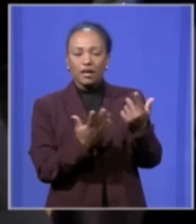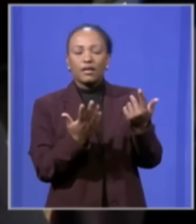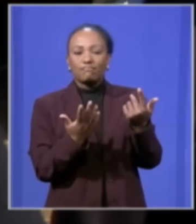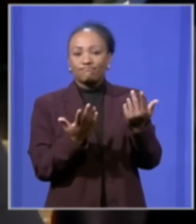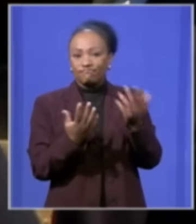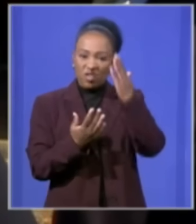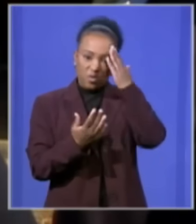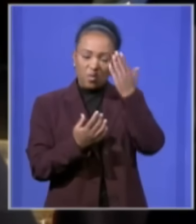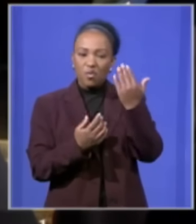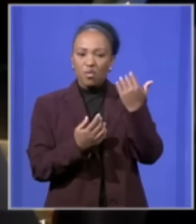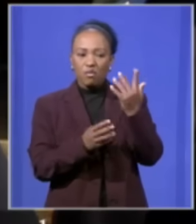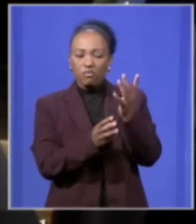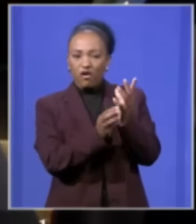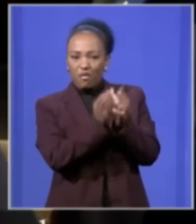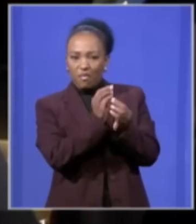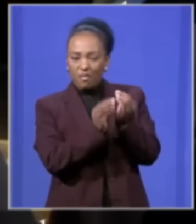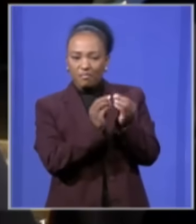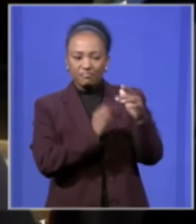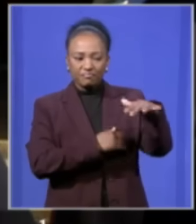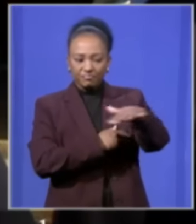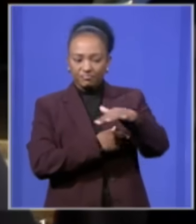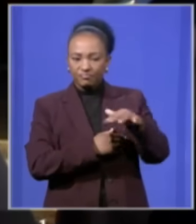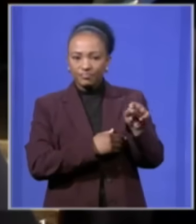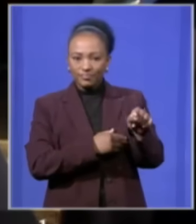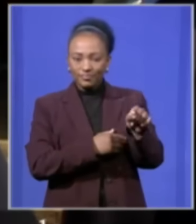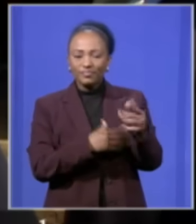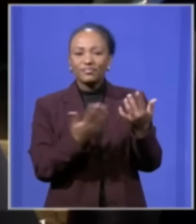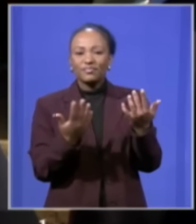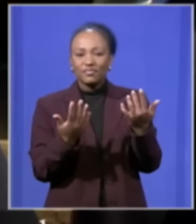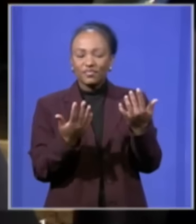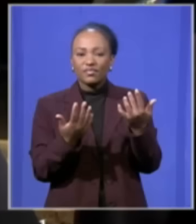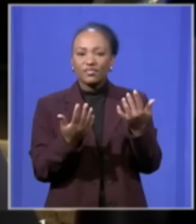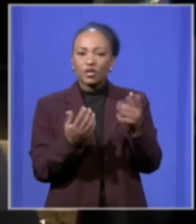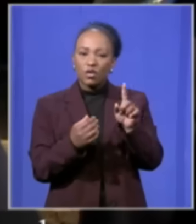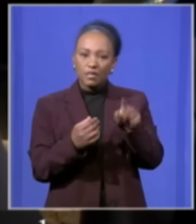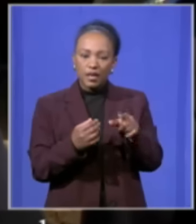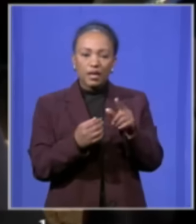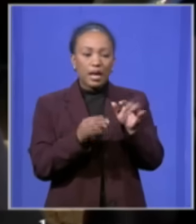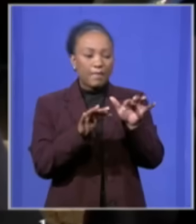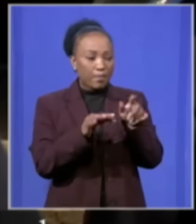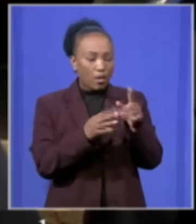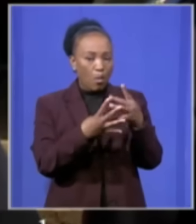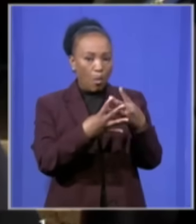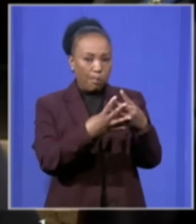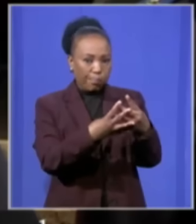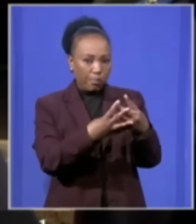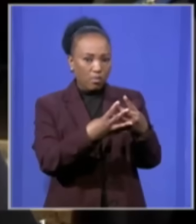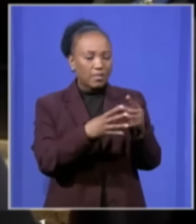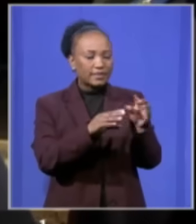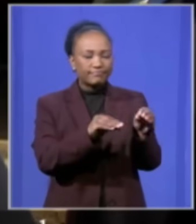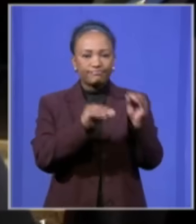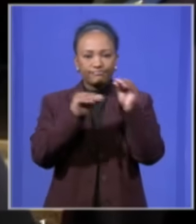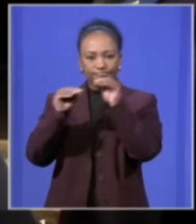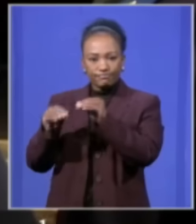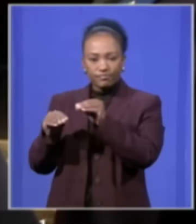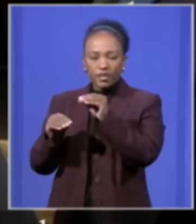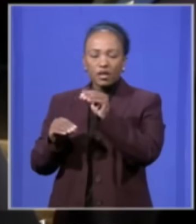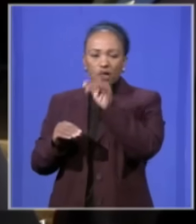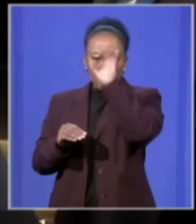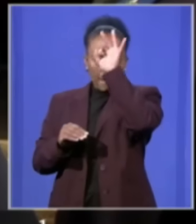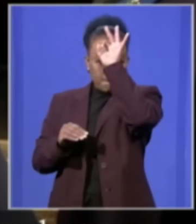at the time of the renovation, we have to take our prisoners to the next police station, and in this